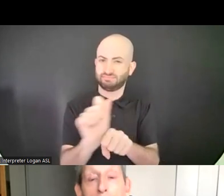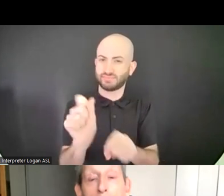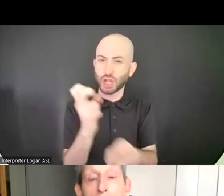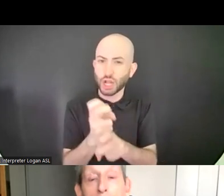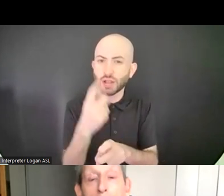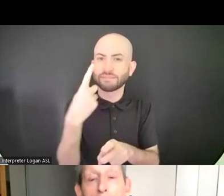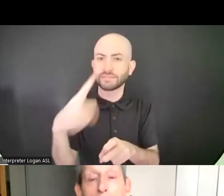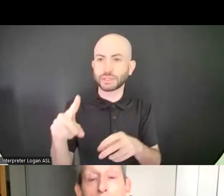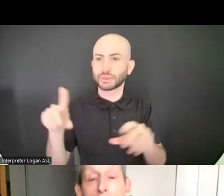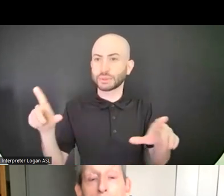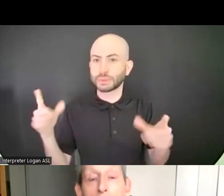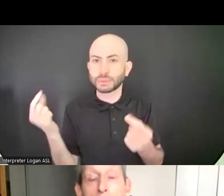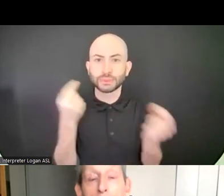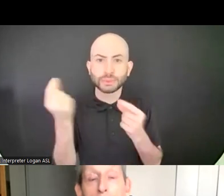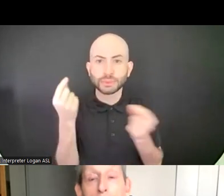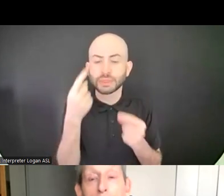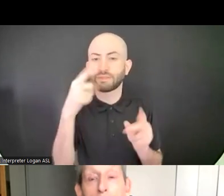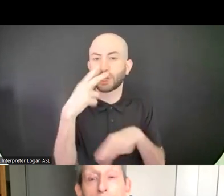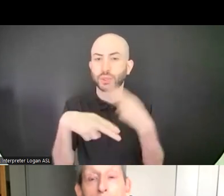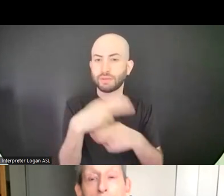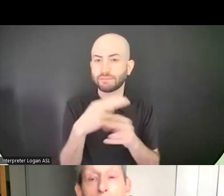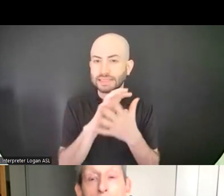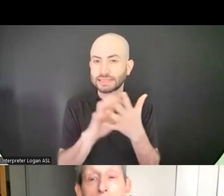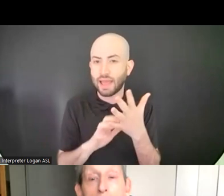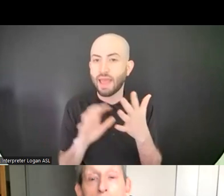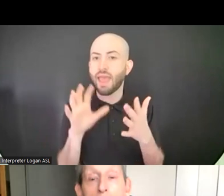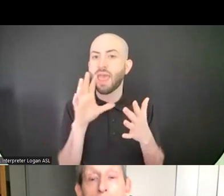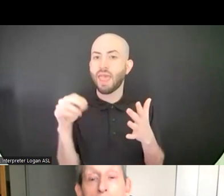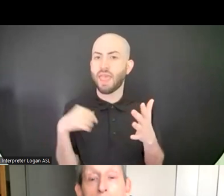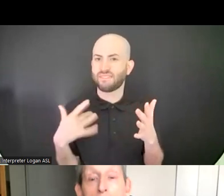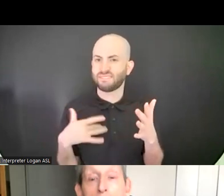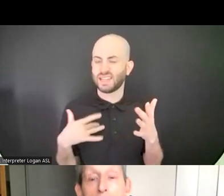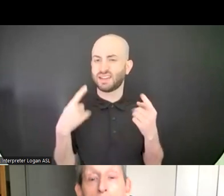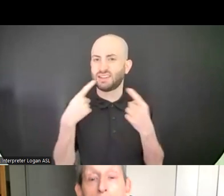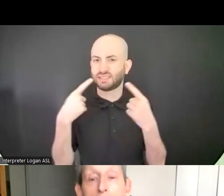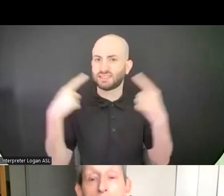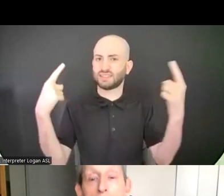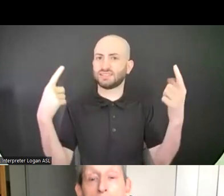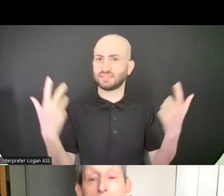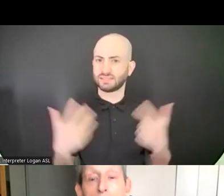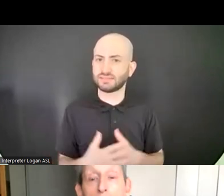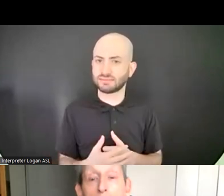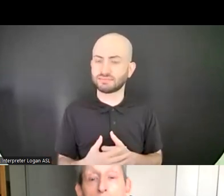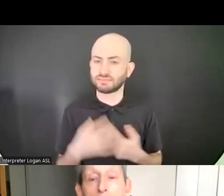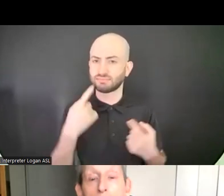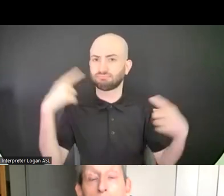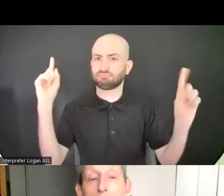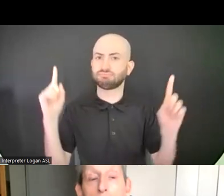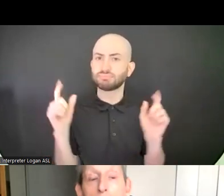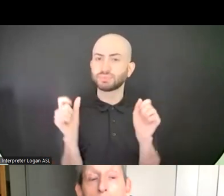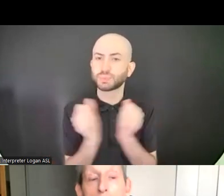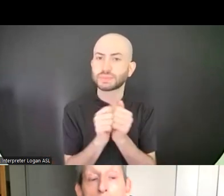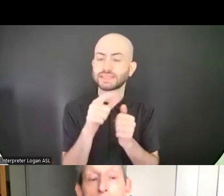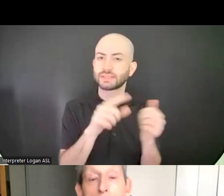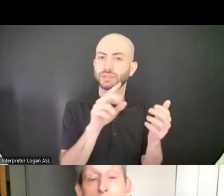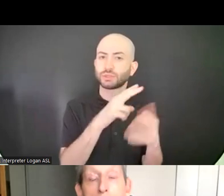universal design and i find it's a very successful um experience for universal design